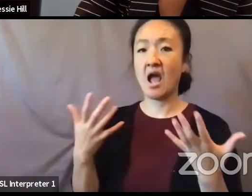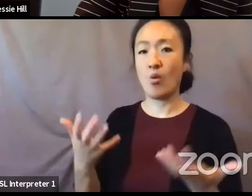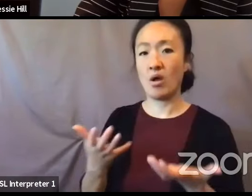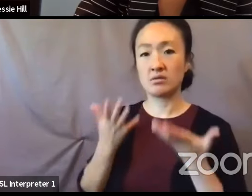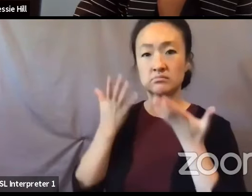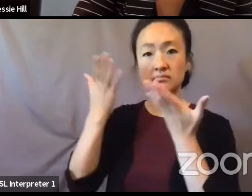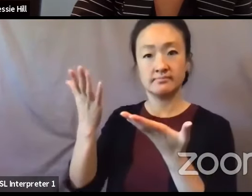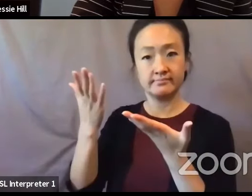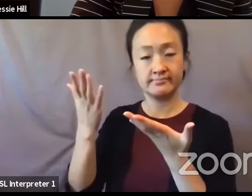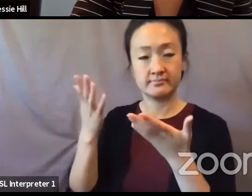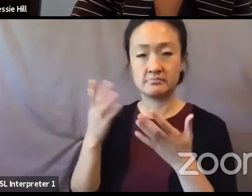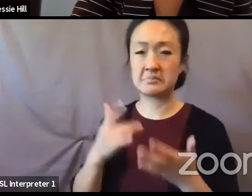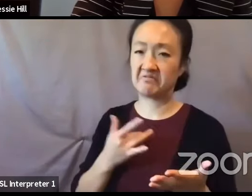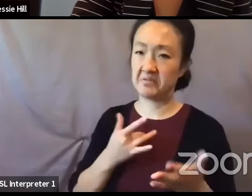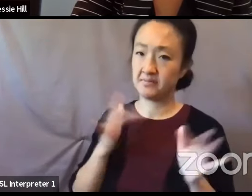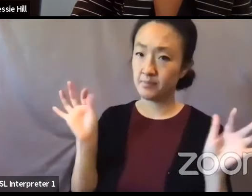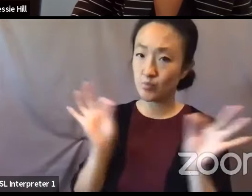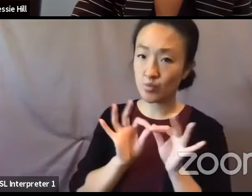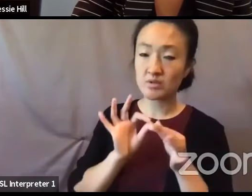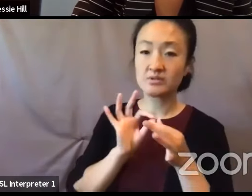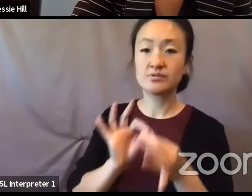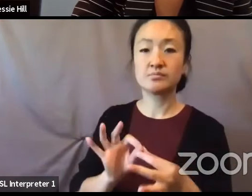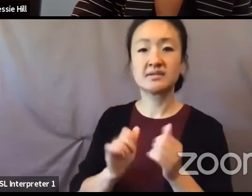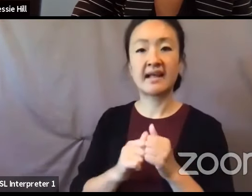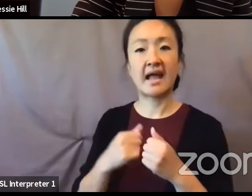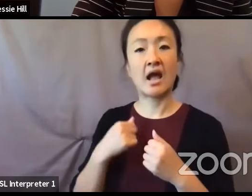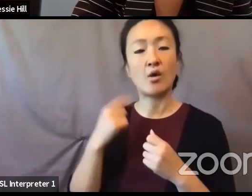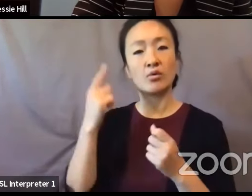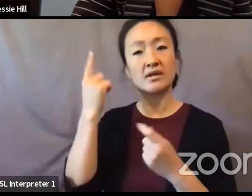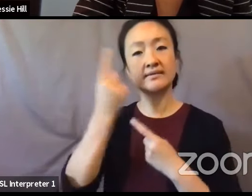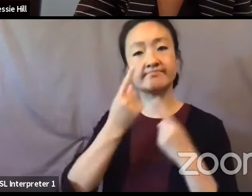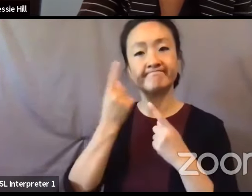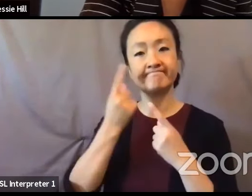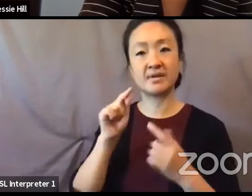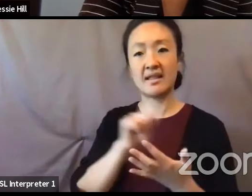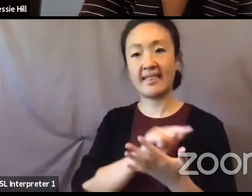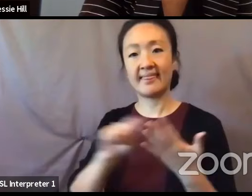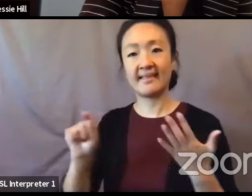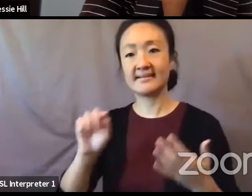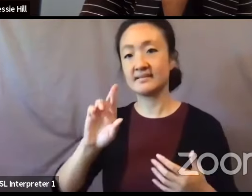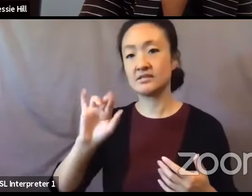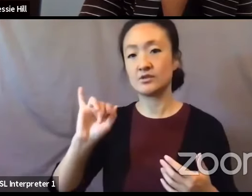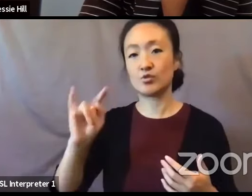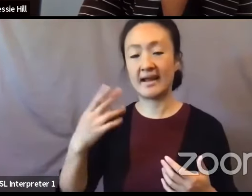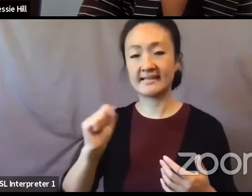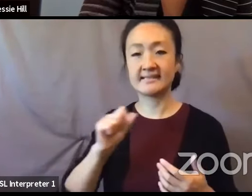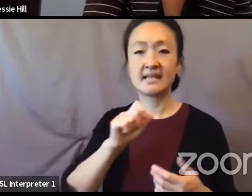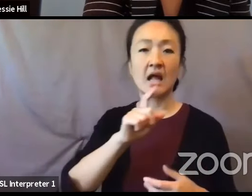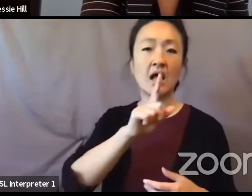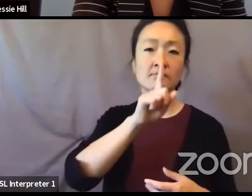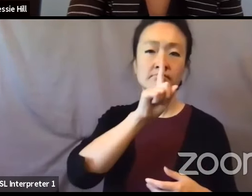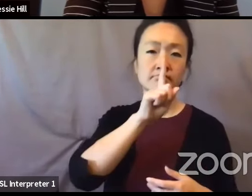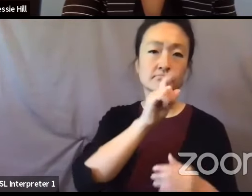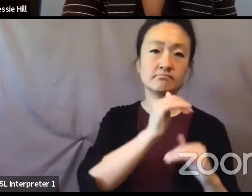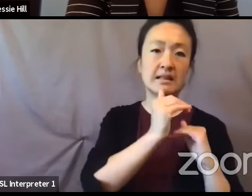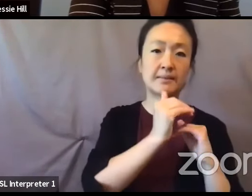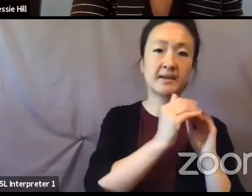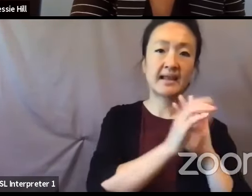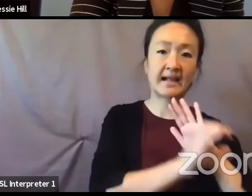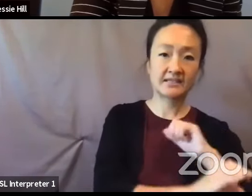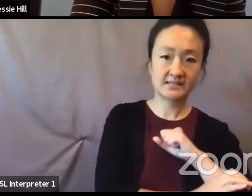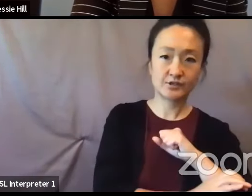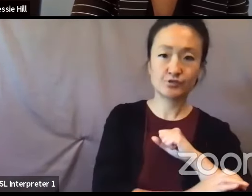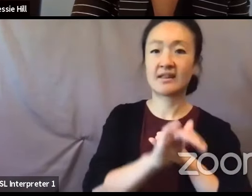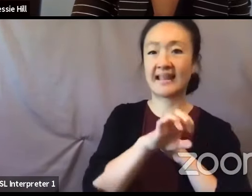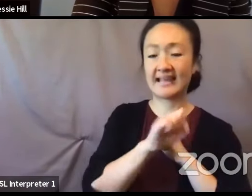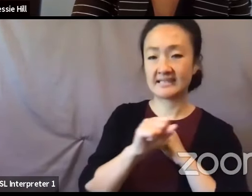think it's important in terms of how we think about these rights, not just in the Constitution, in the cases, but in terms of actually